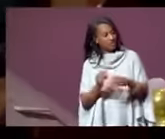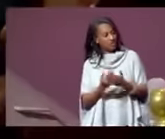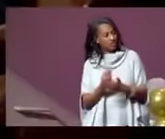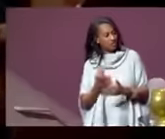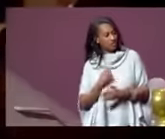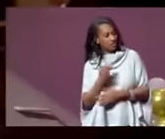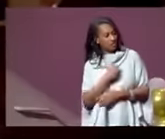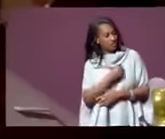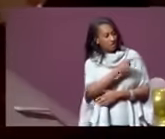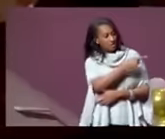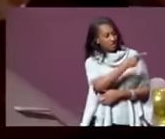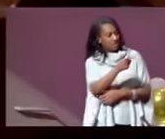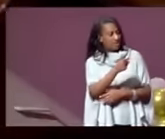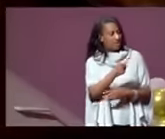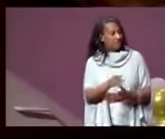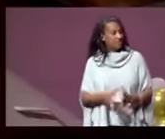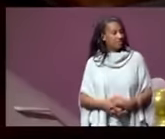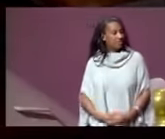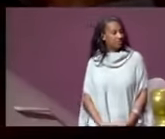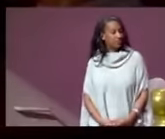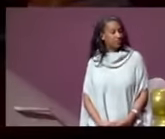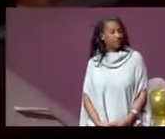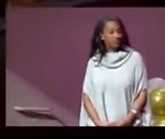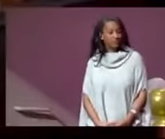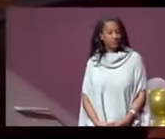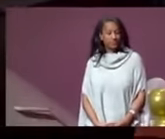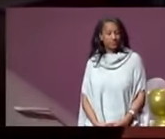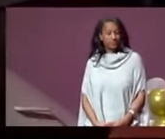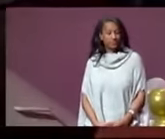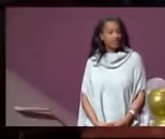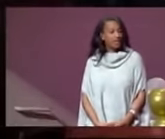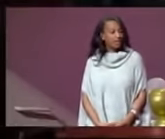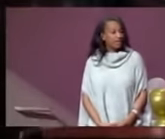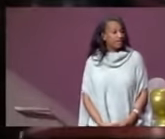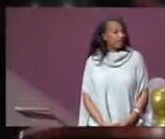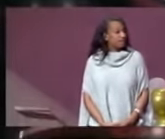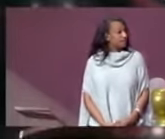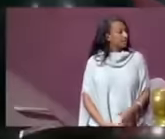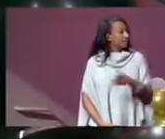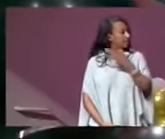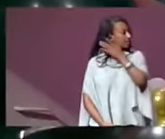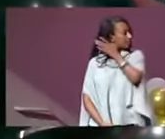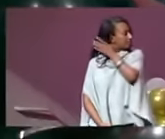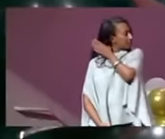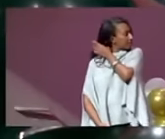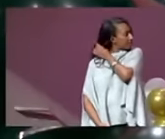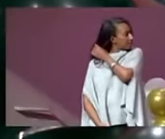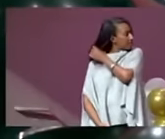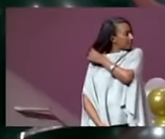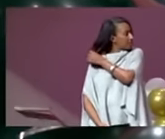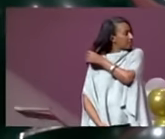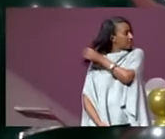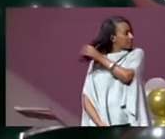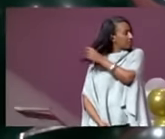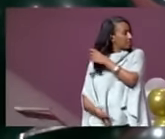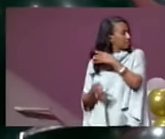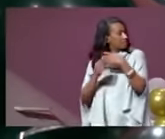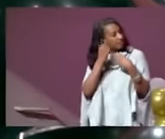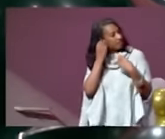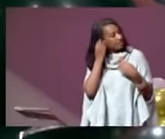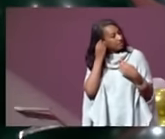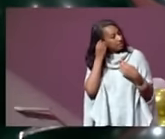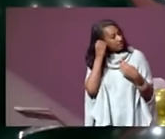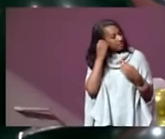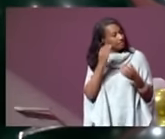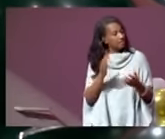Keandra Stewart, Parissa Tanner, Deja Todd, Glodine White, and Sister Stephanie White Robinson. Come on, one more time.